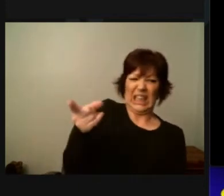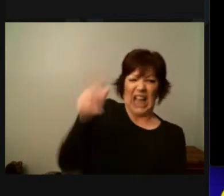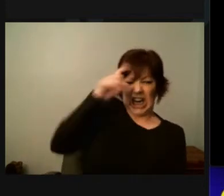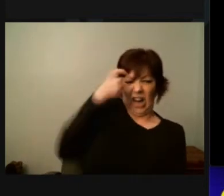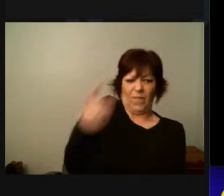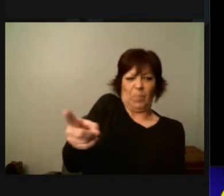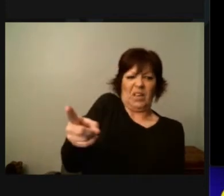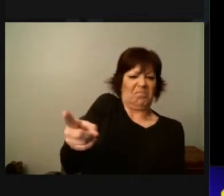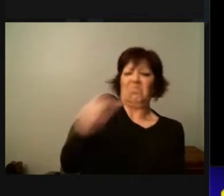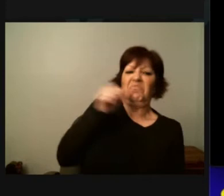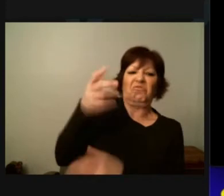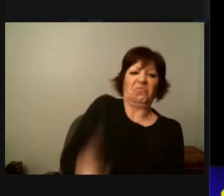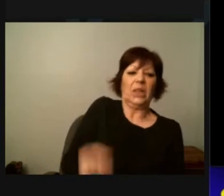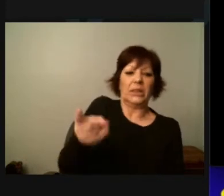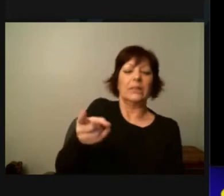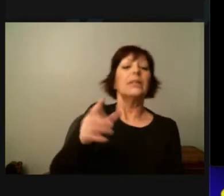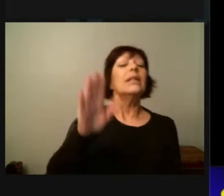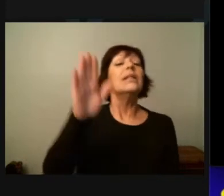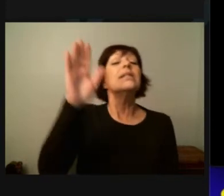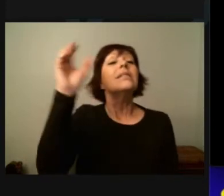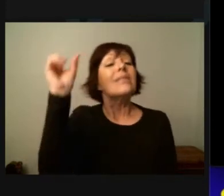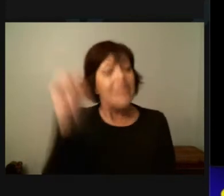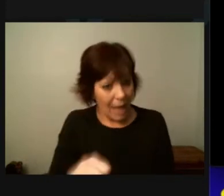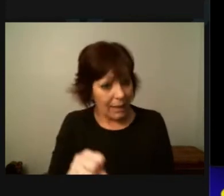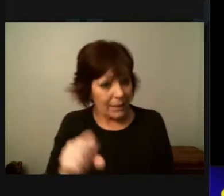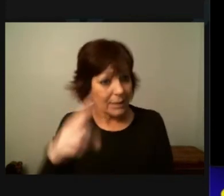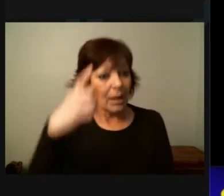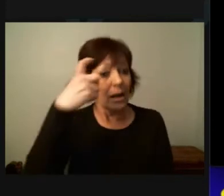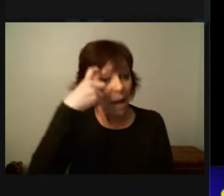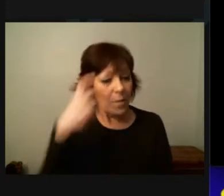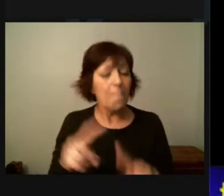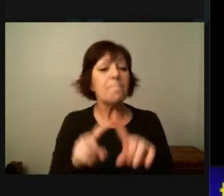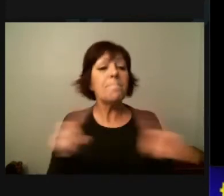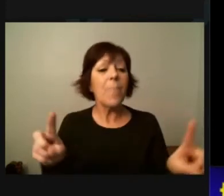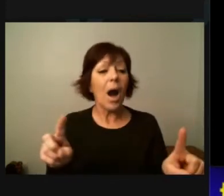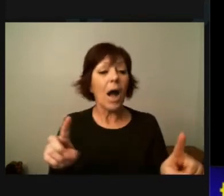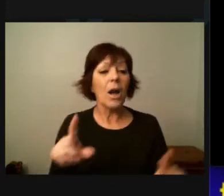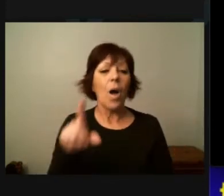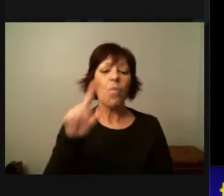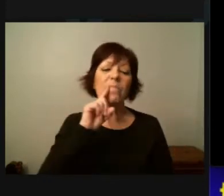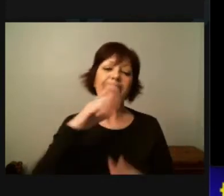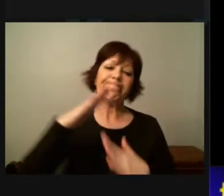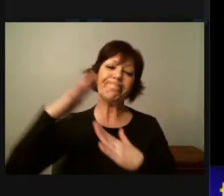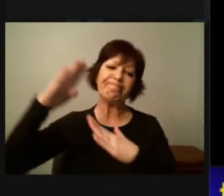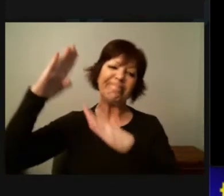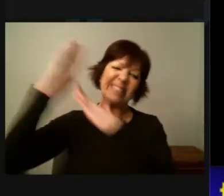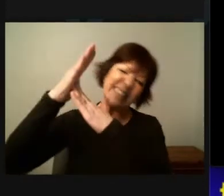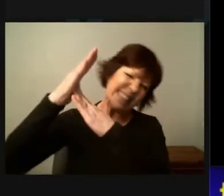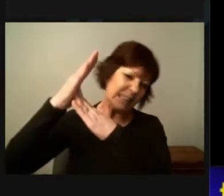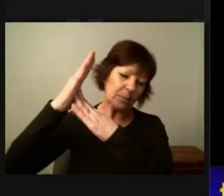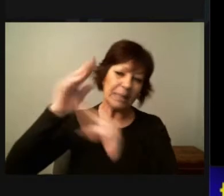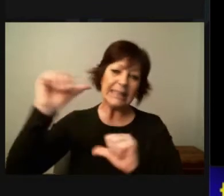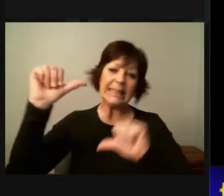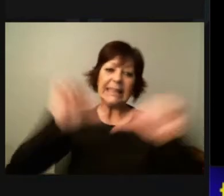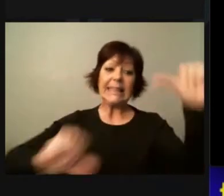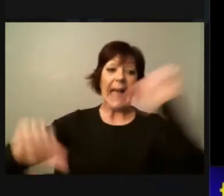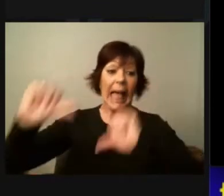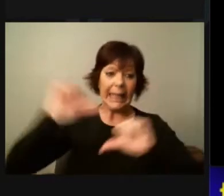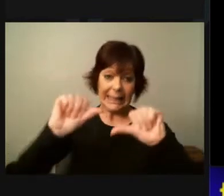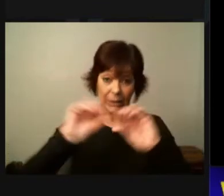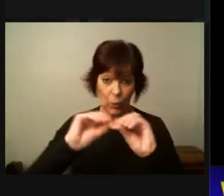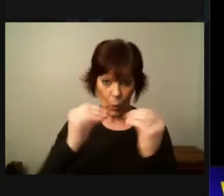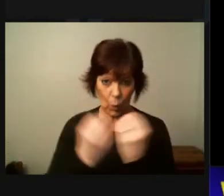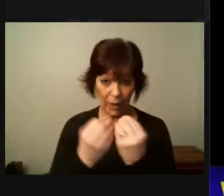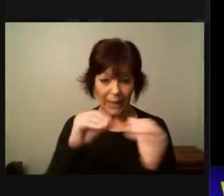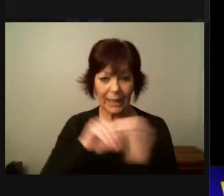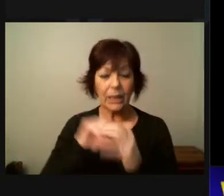government institution. Well, yes, it is, but it is also one of the foremost scientific organizations in